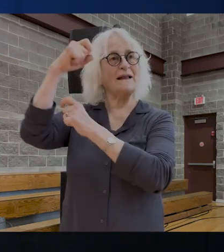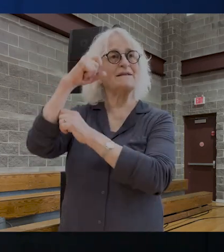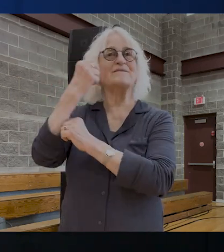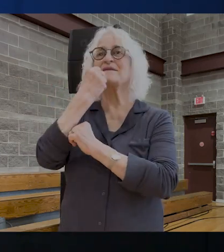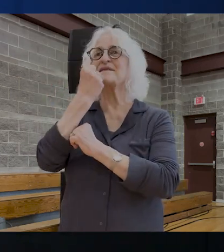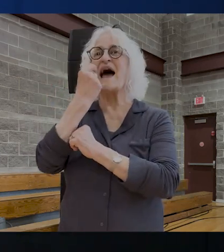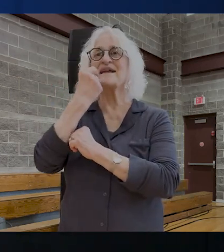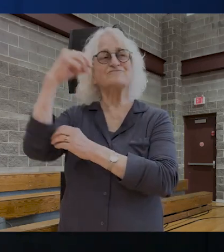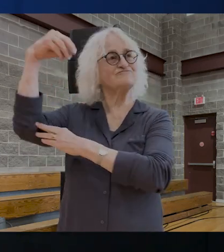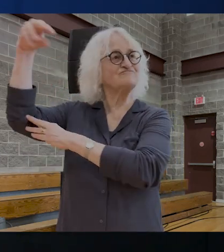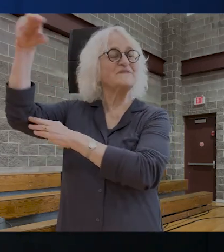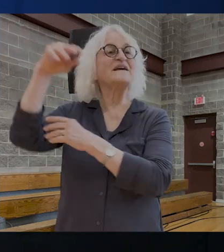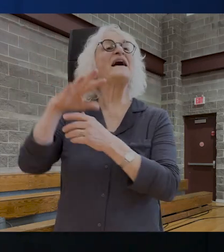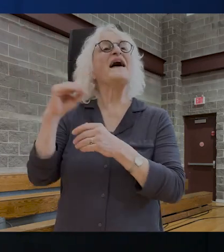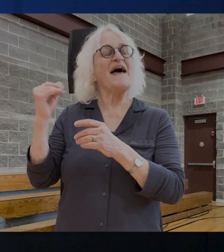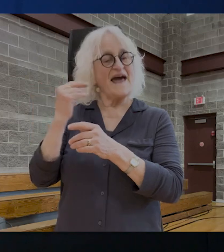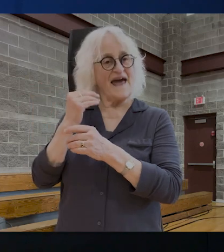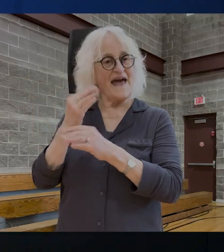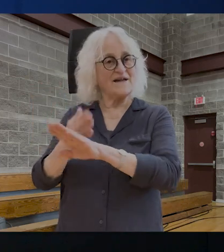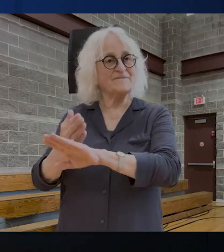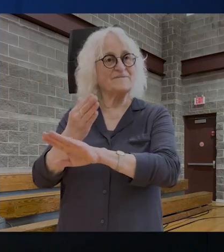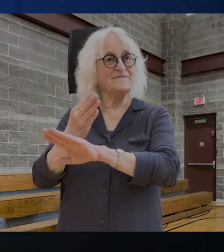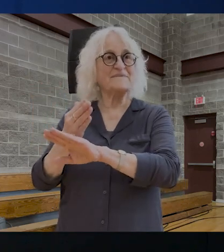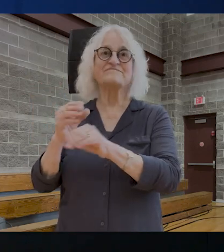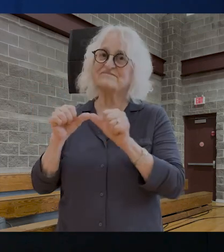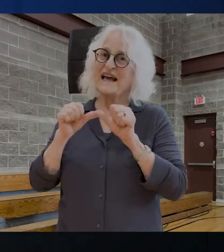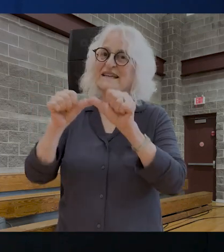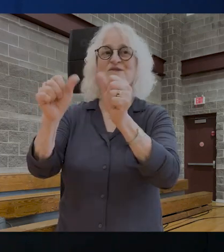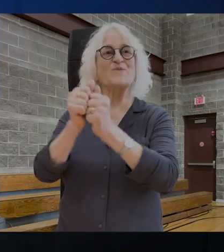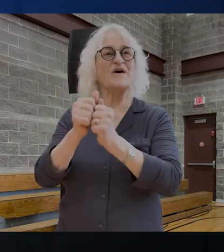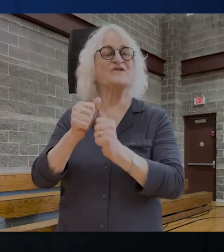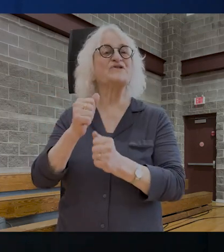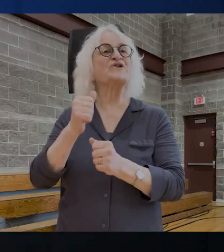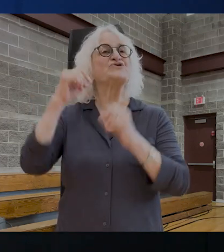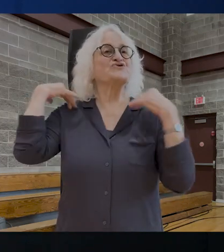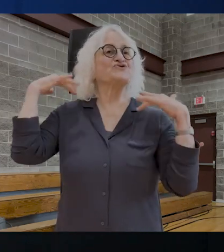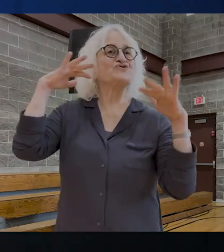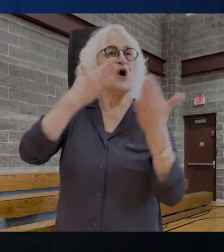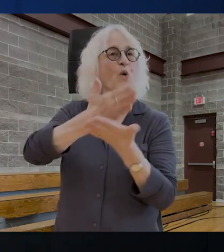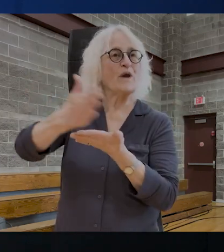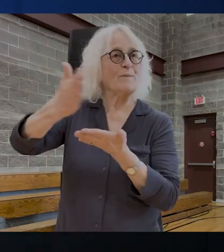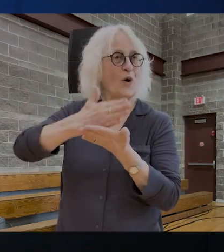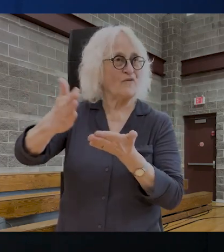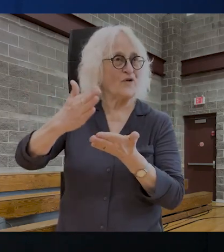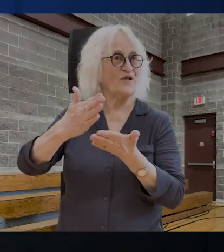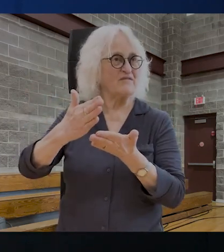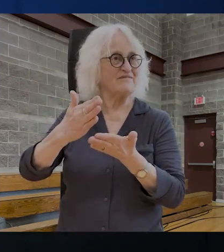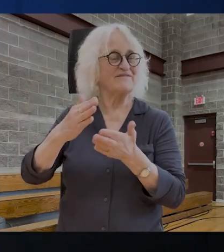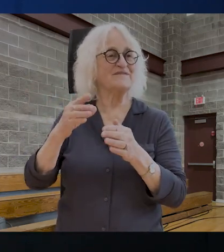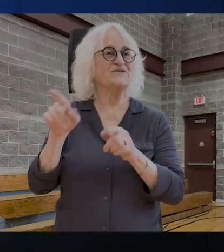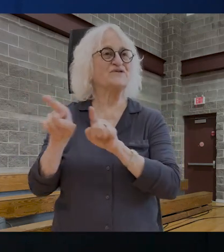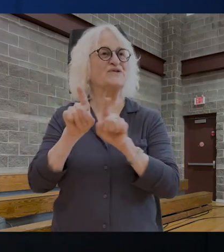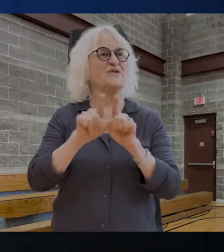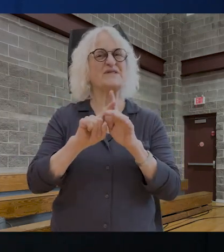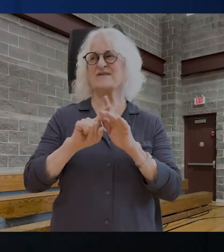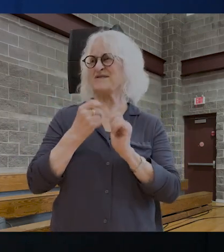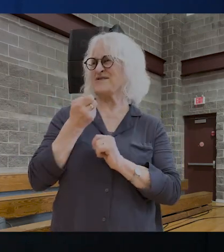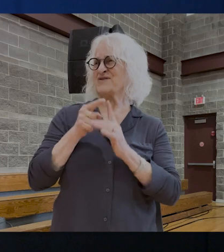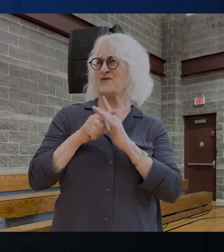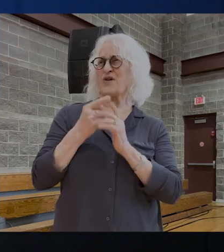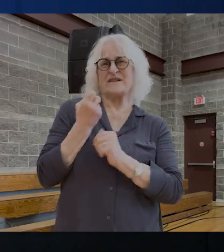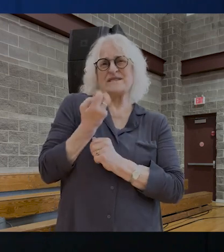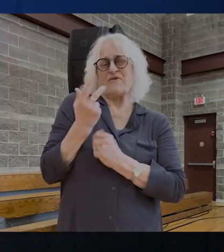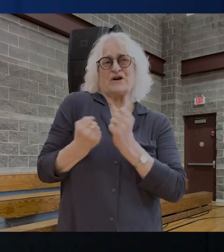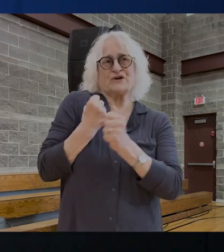and maintains the enhanced snow removal operations started several years ago with this city